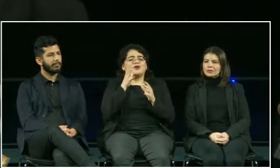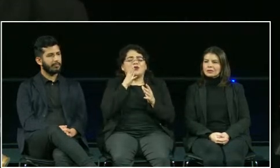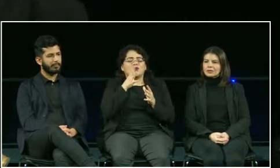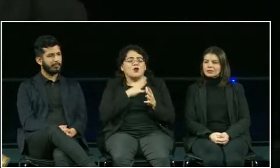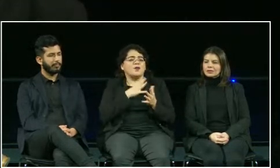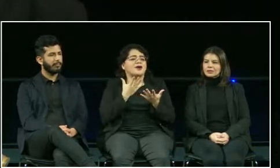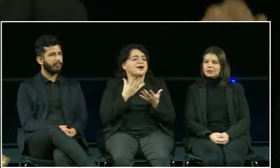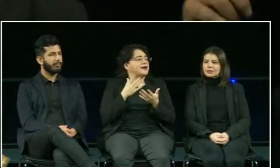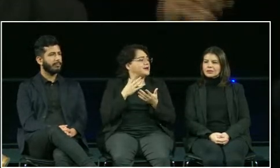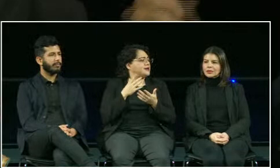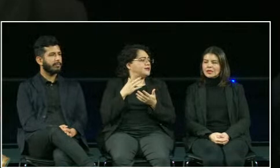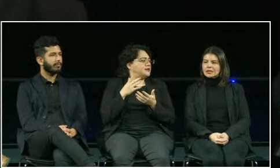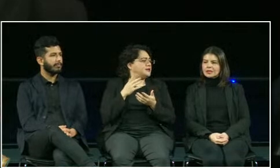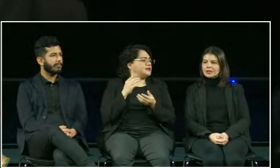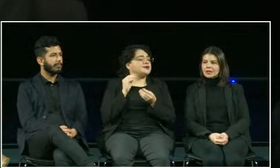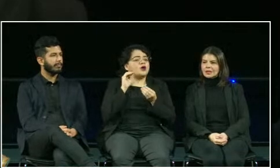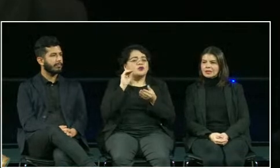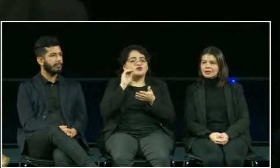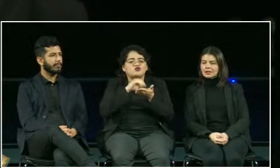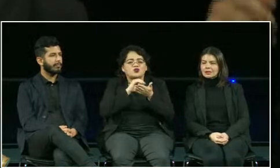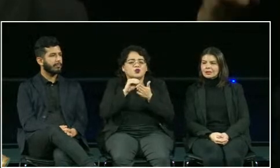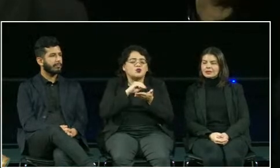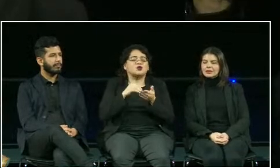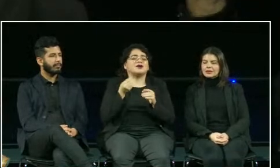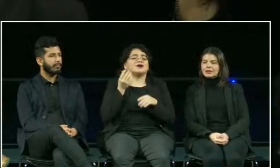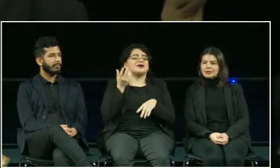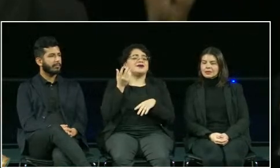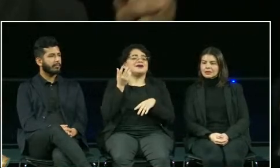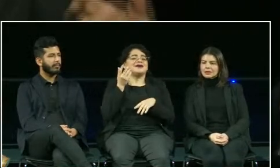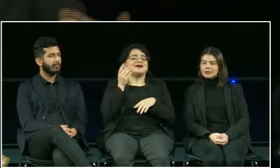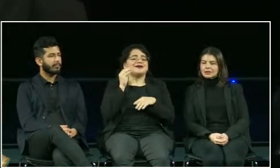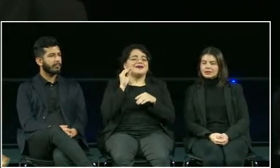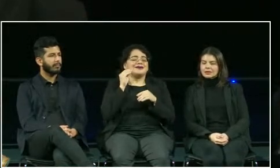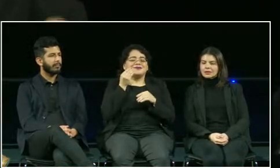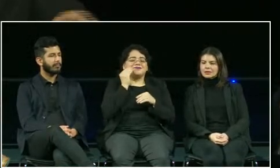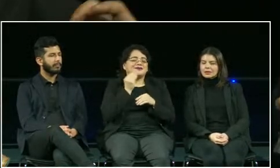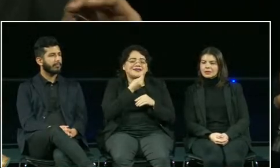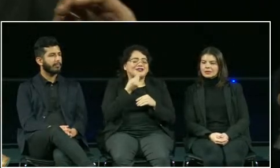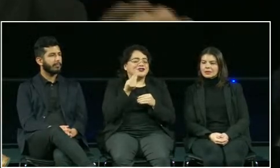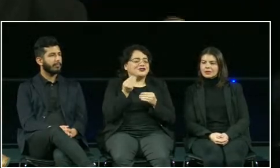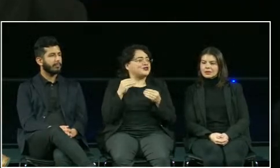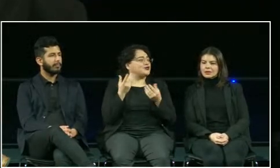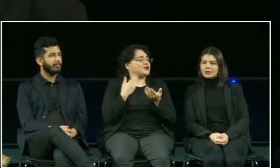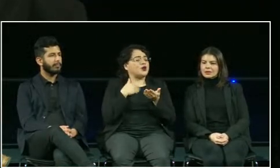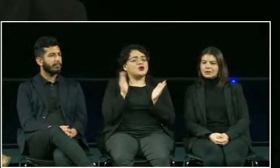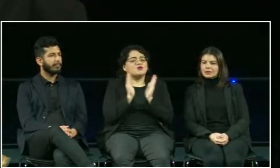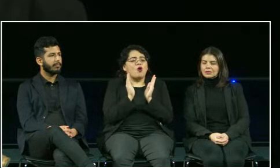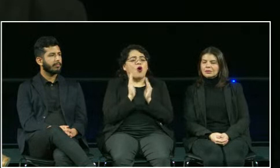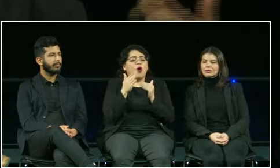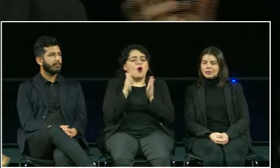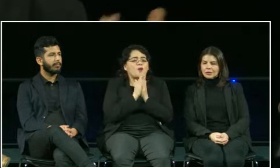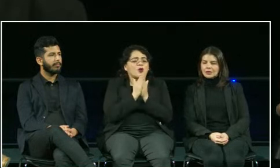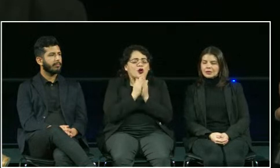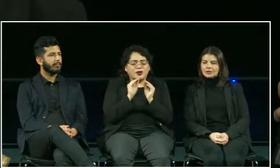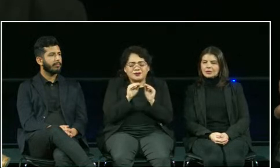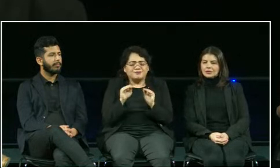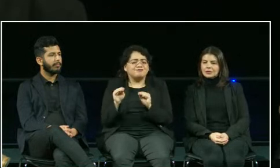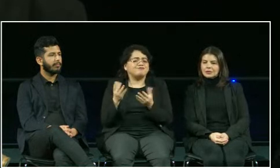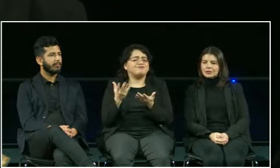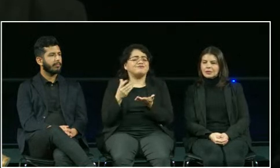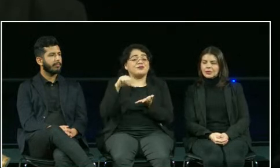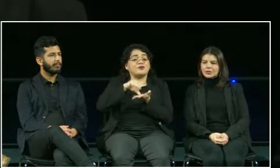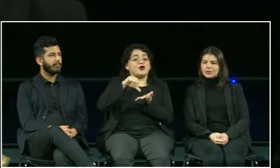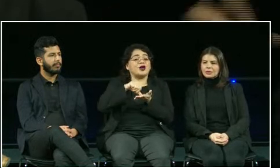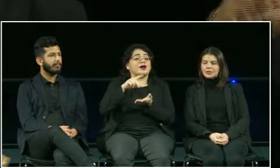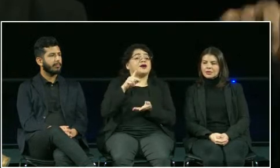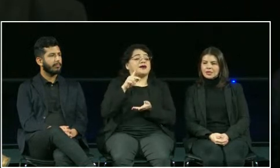was skizzes inside. I put a few tissues working, or I put the small books she could have, or this Persian